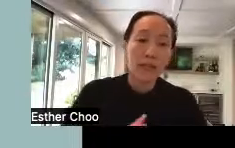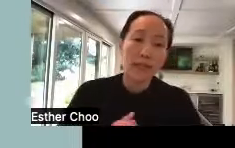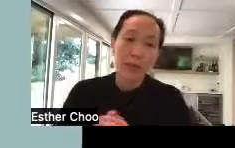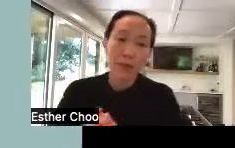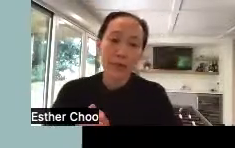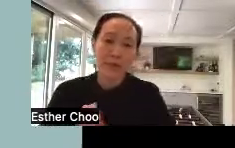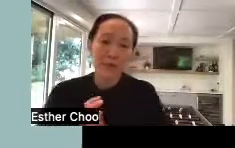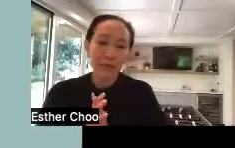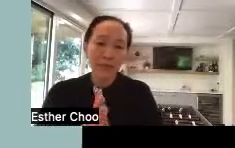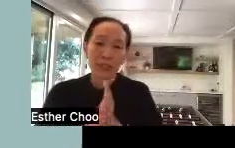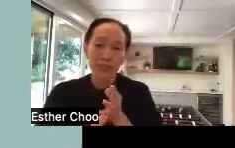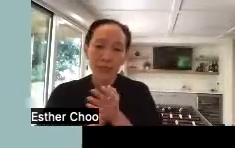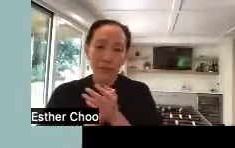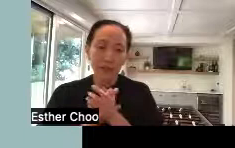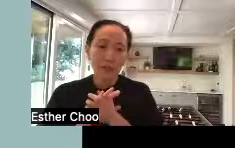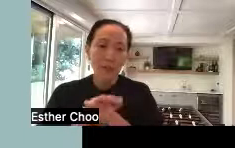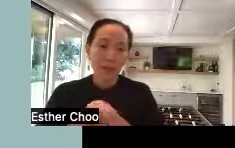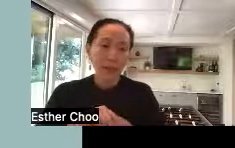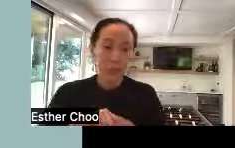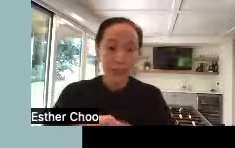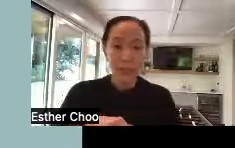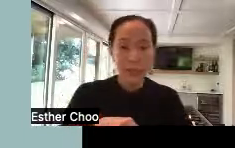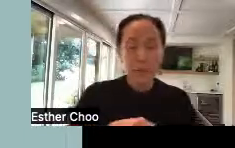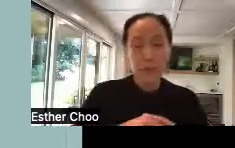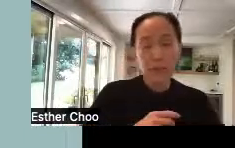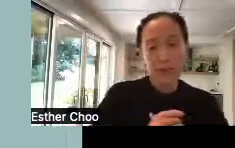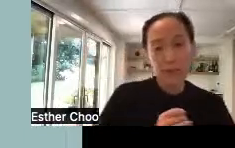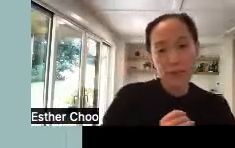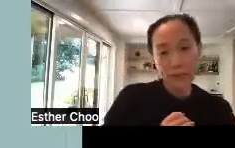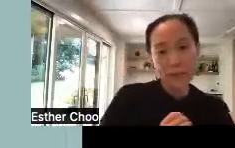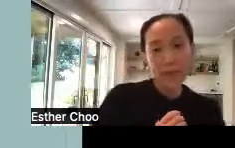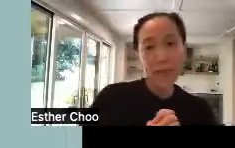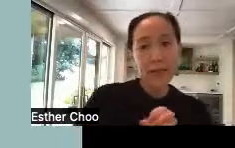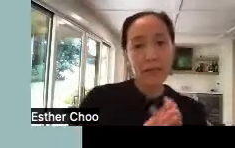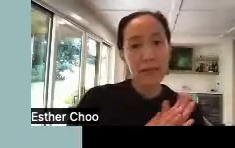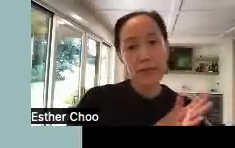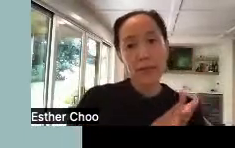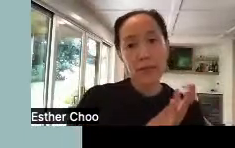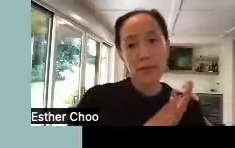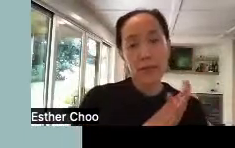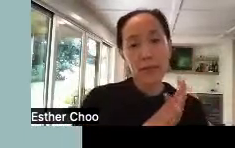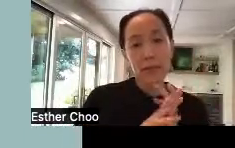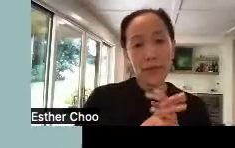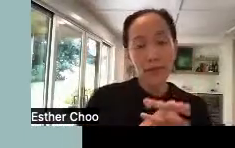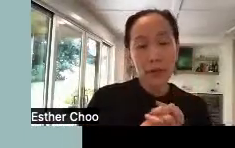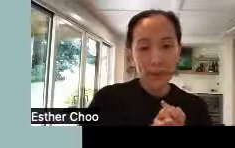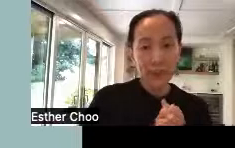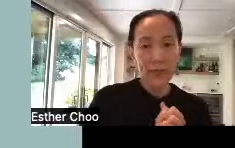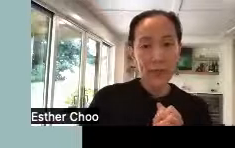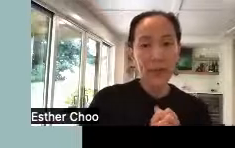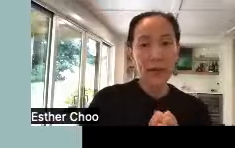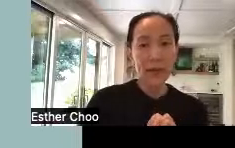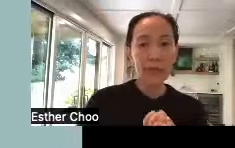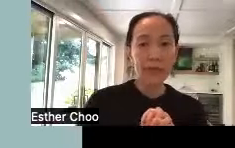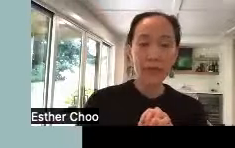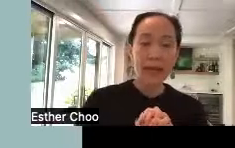I think another component is having a shared vision of what a just and equitable culture is. And this is something else that I'm always so